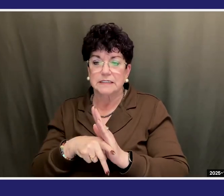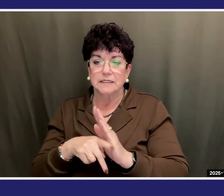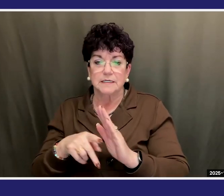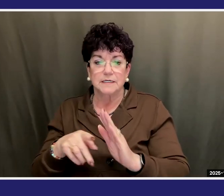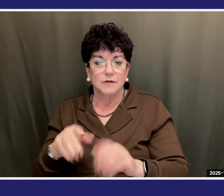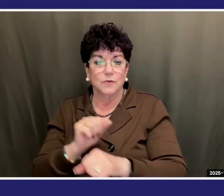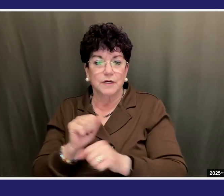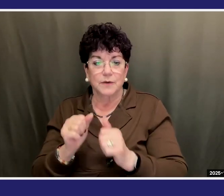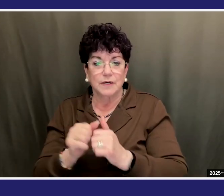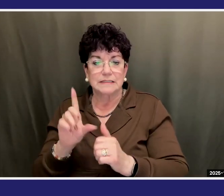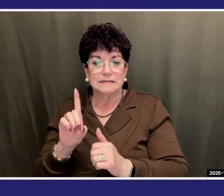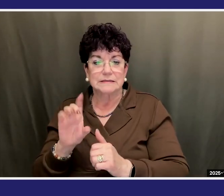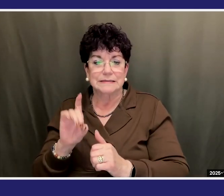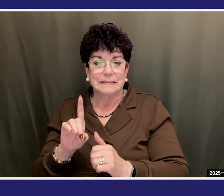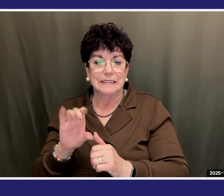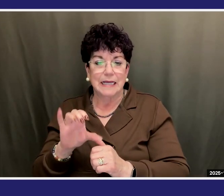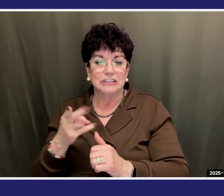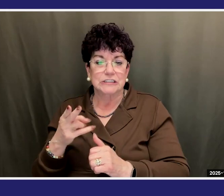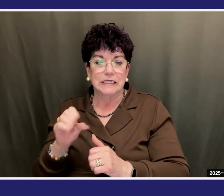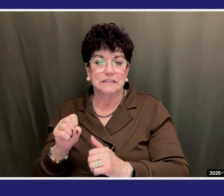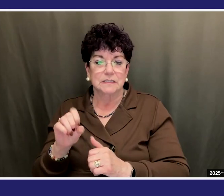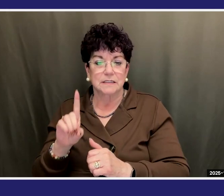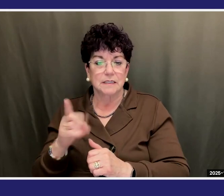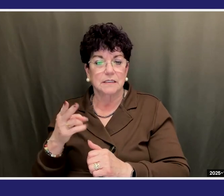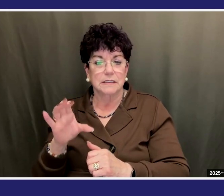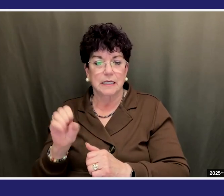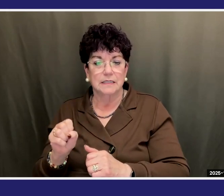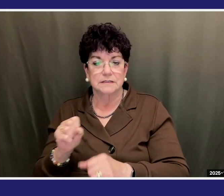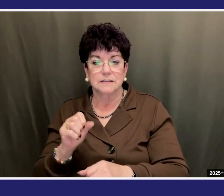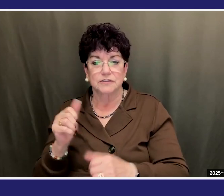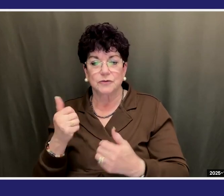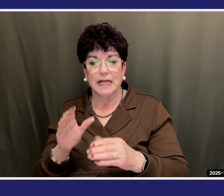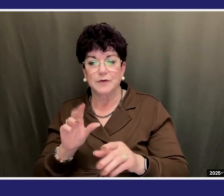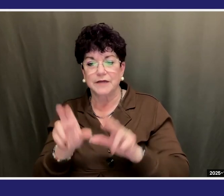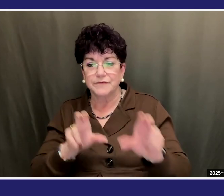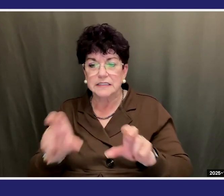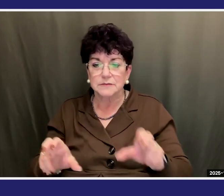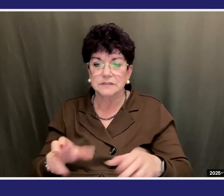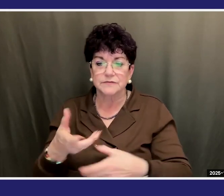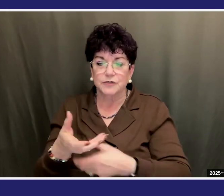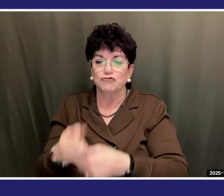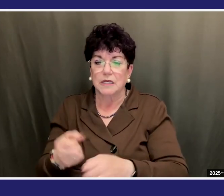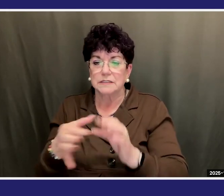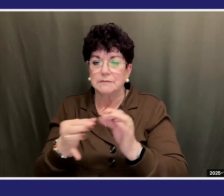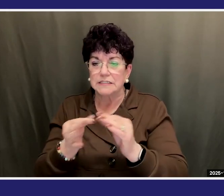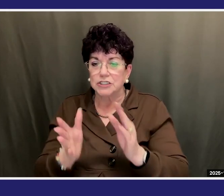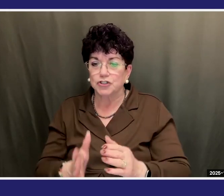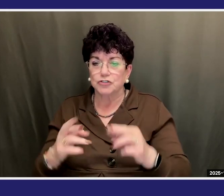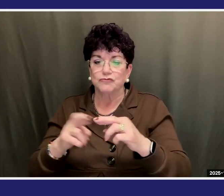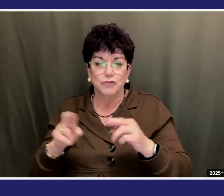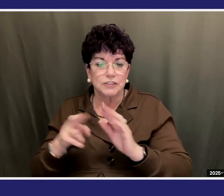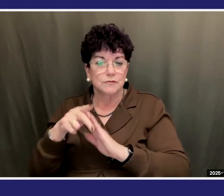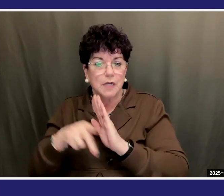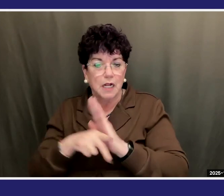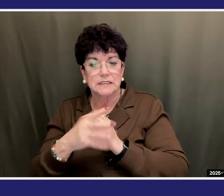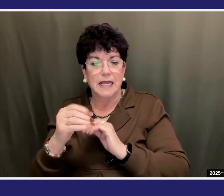to enable the investments like the Trusted Messengers, regional policy, and in TTA to really help build that resilience, and even